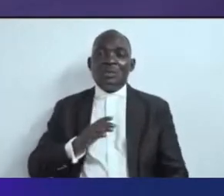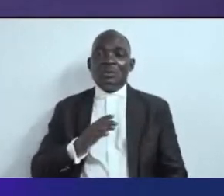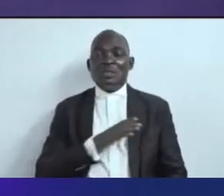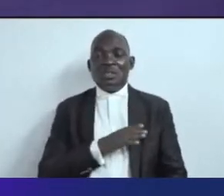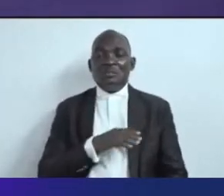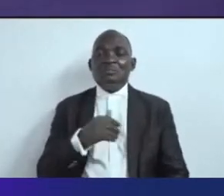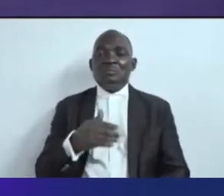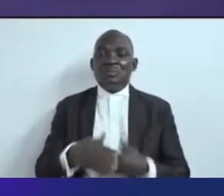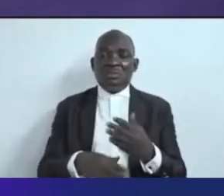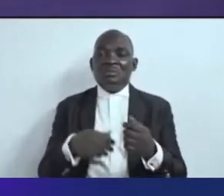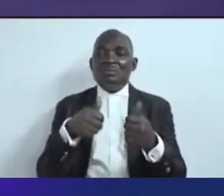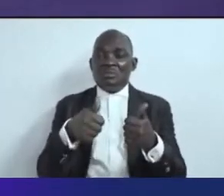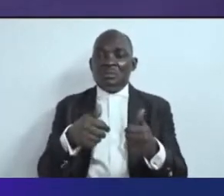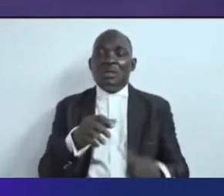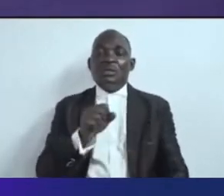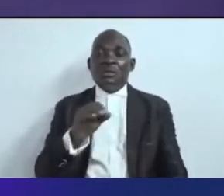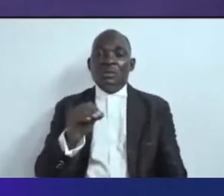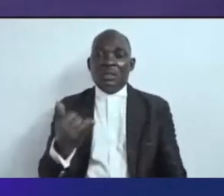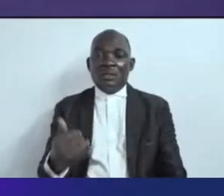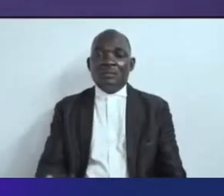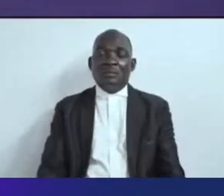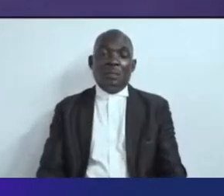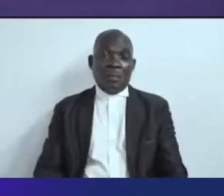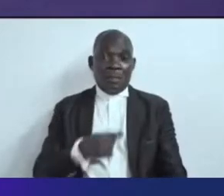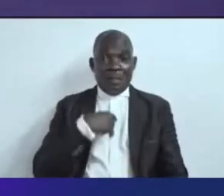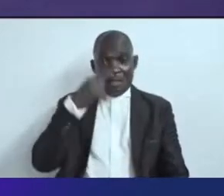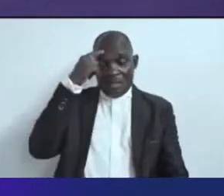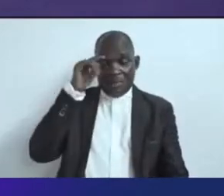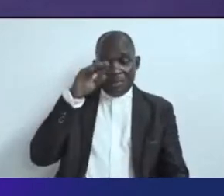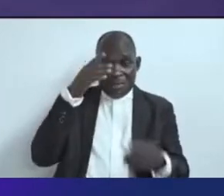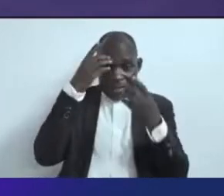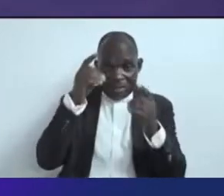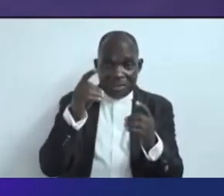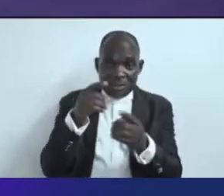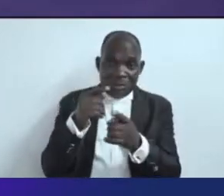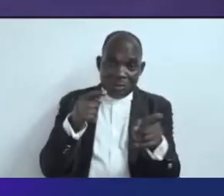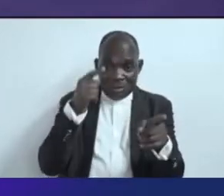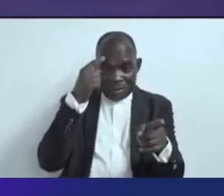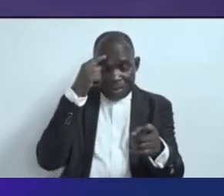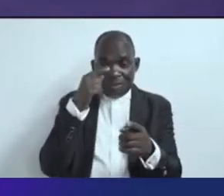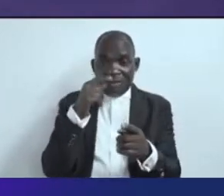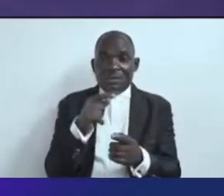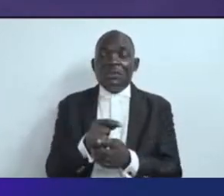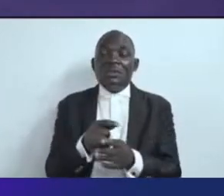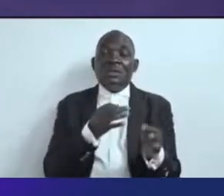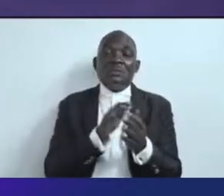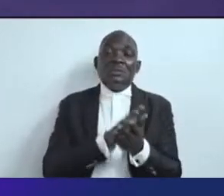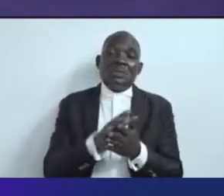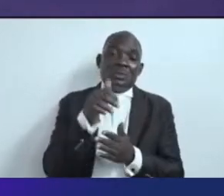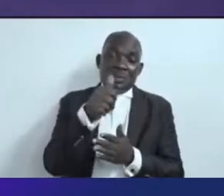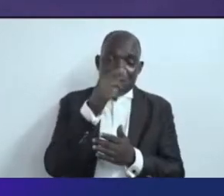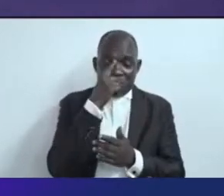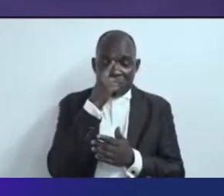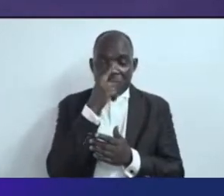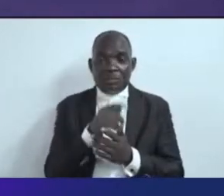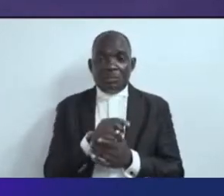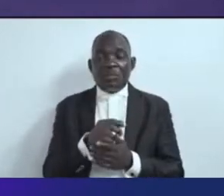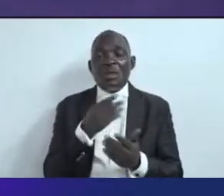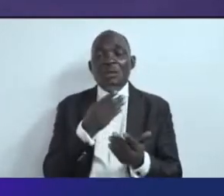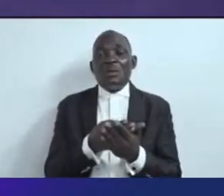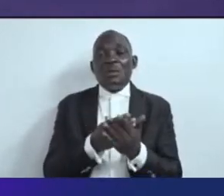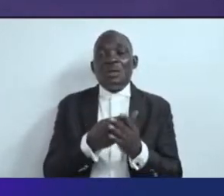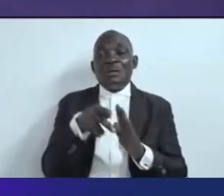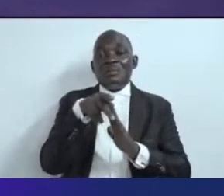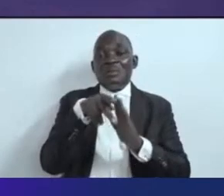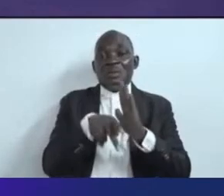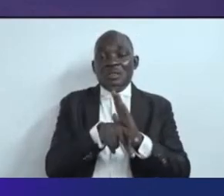process. So I think the decision speaks for itself. The monetary